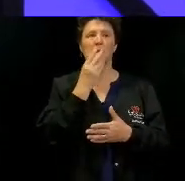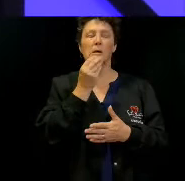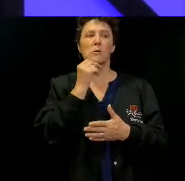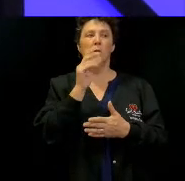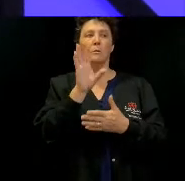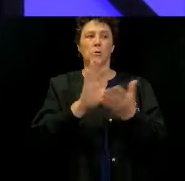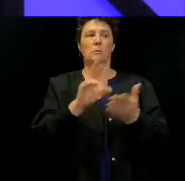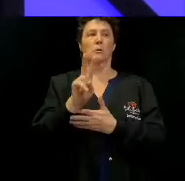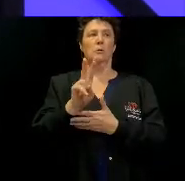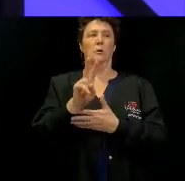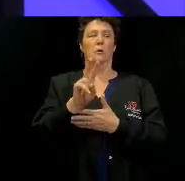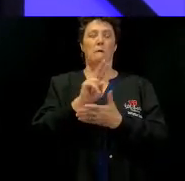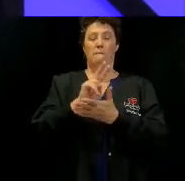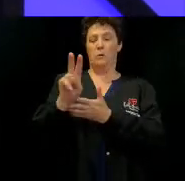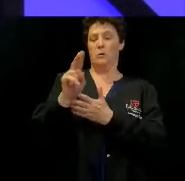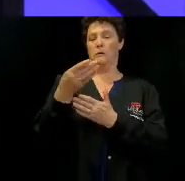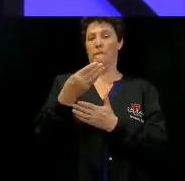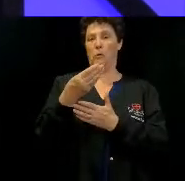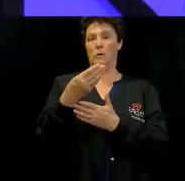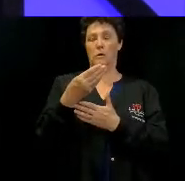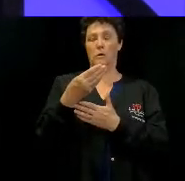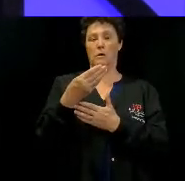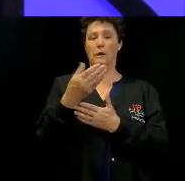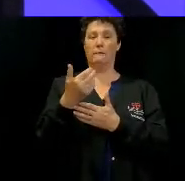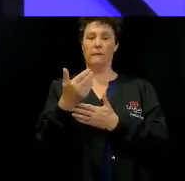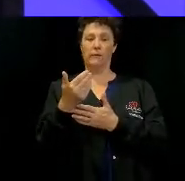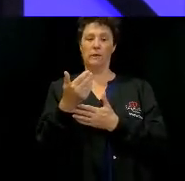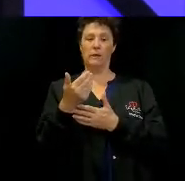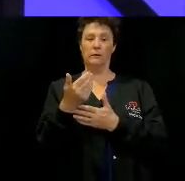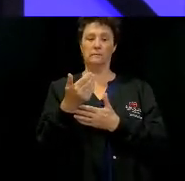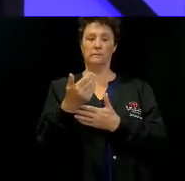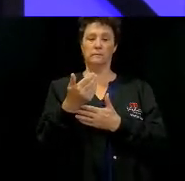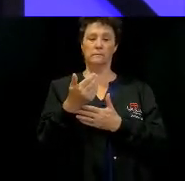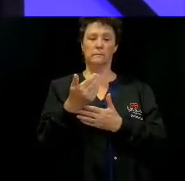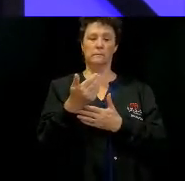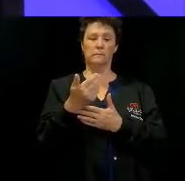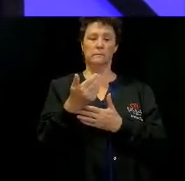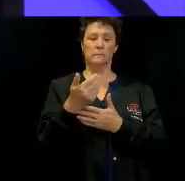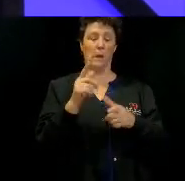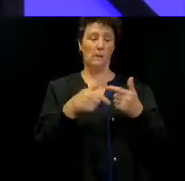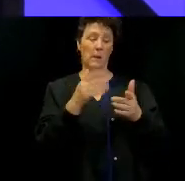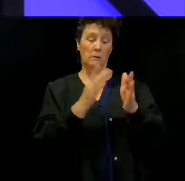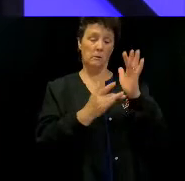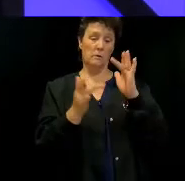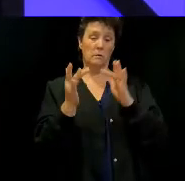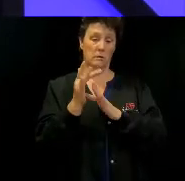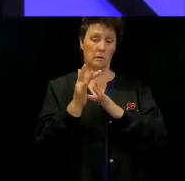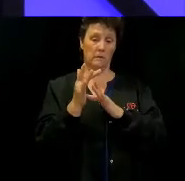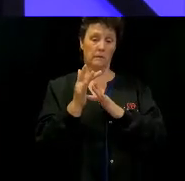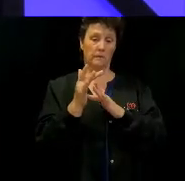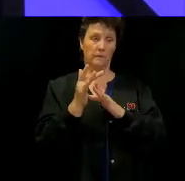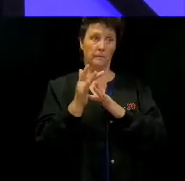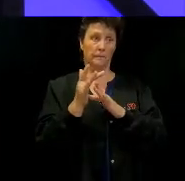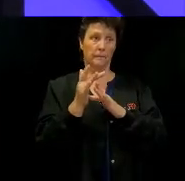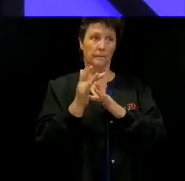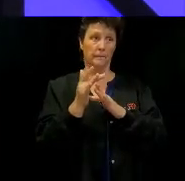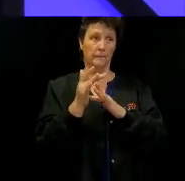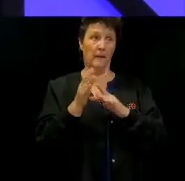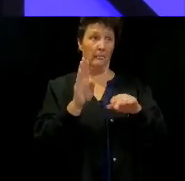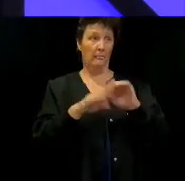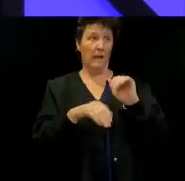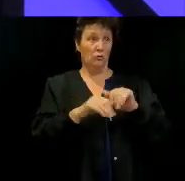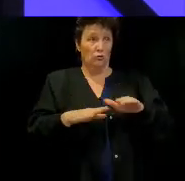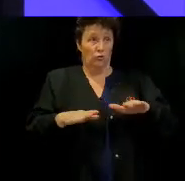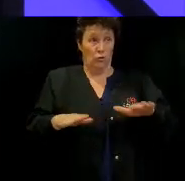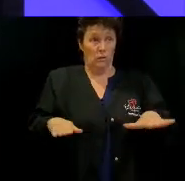Hebrews chapter 2, verses 14 and 15. Talking about Jesus here. Inasmuch then